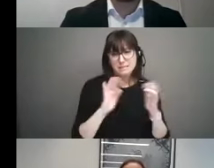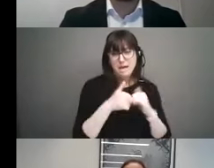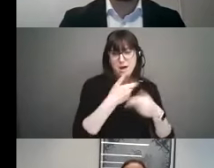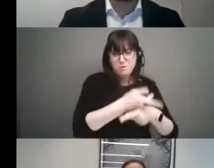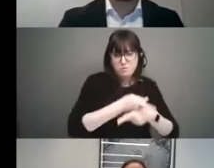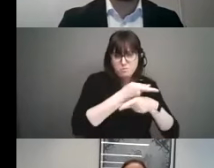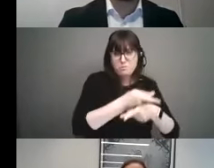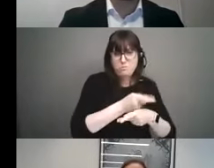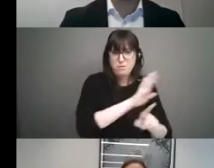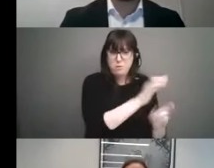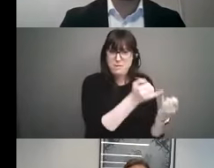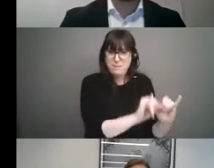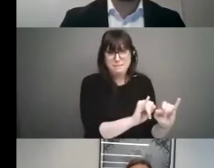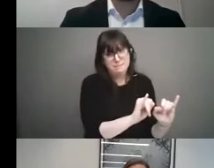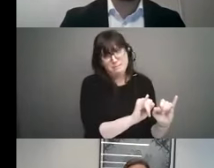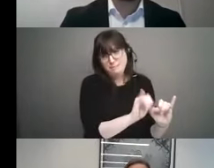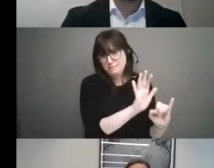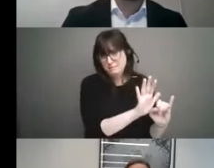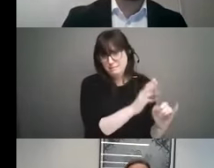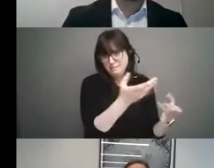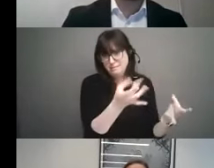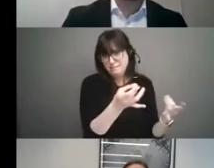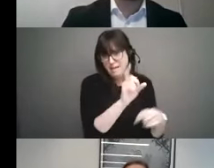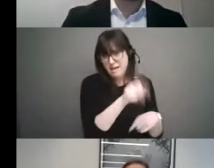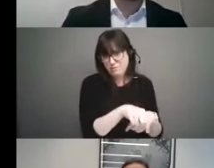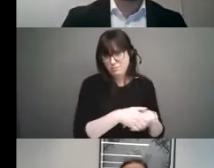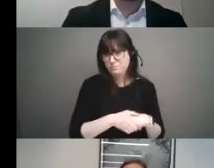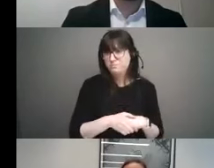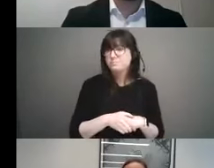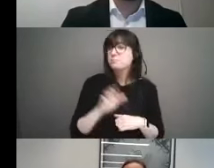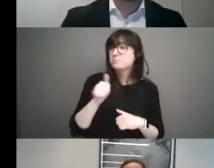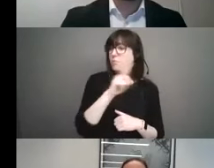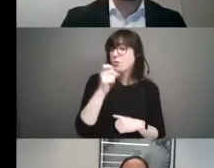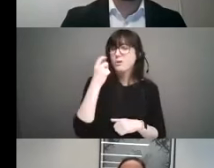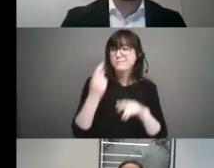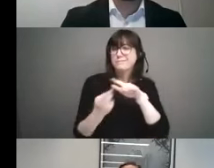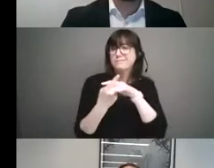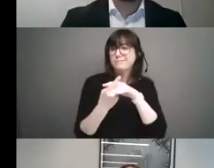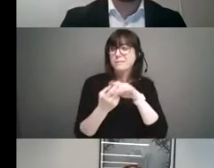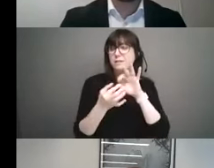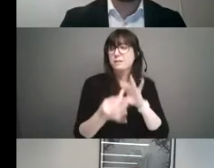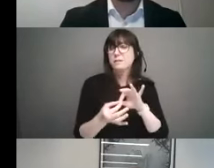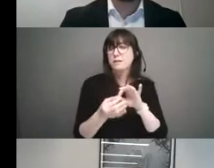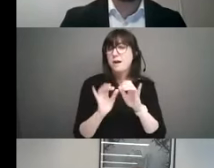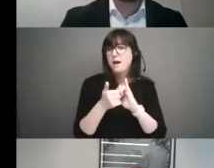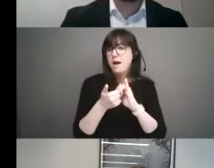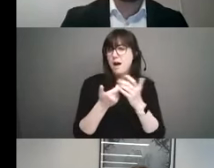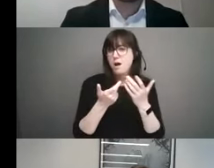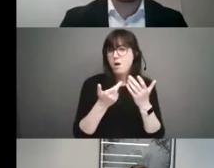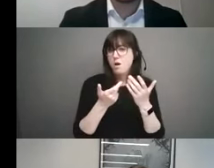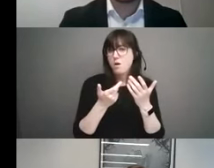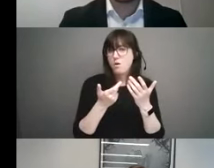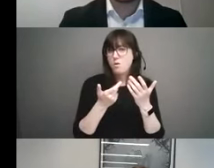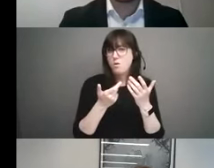autonomy of the individual. So one of the questions that's come up is around how do people get a